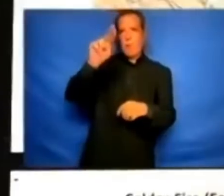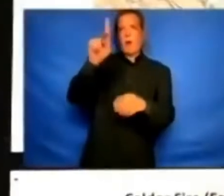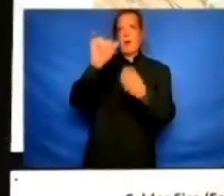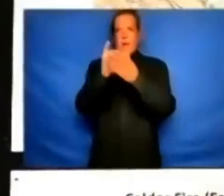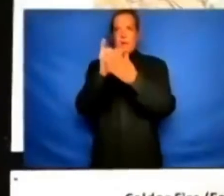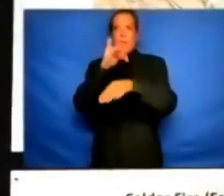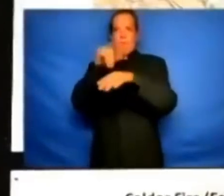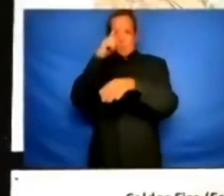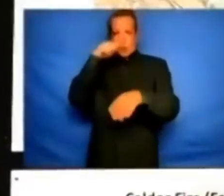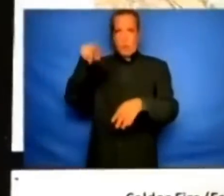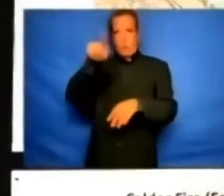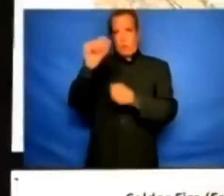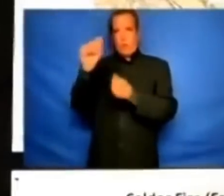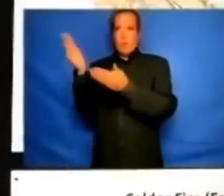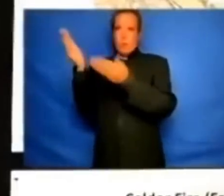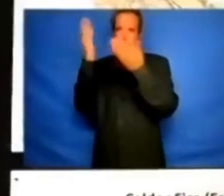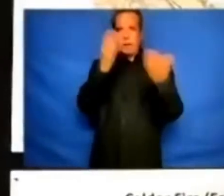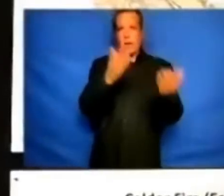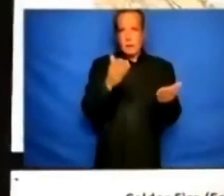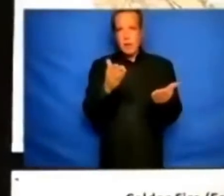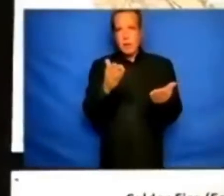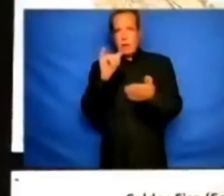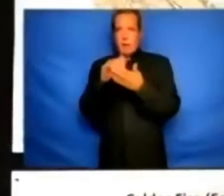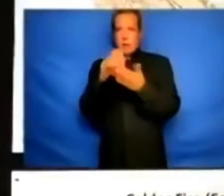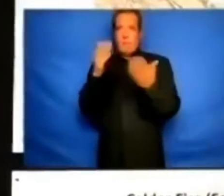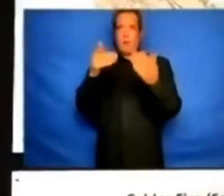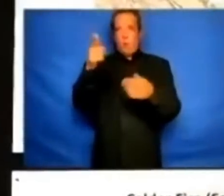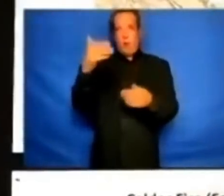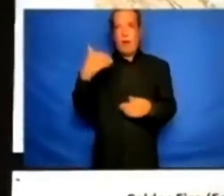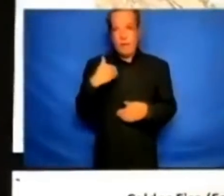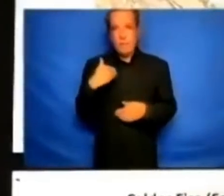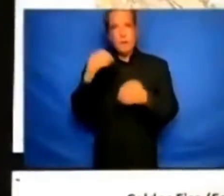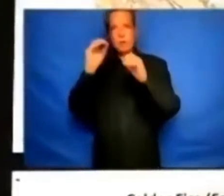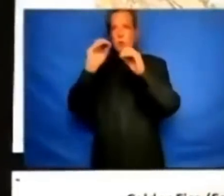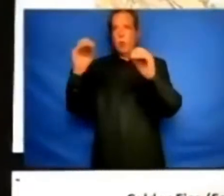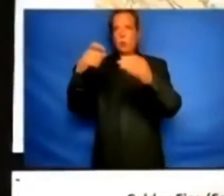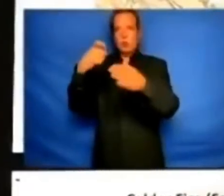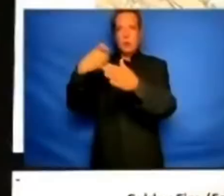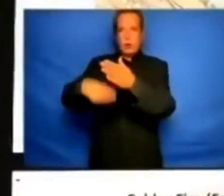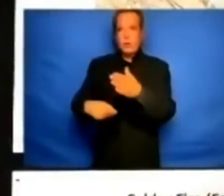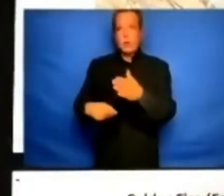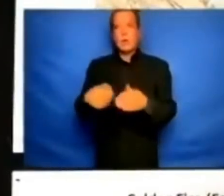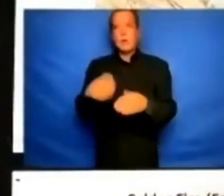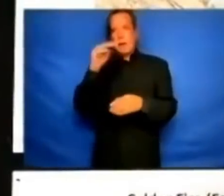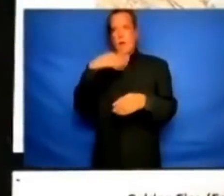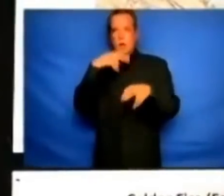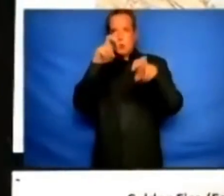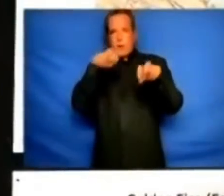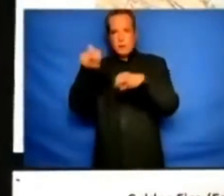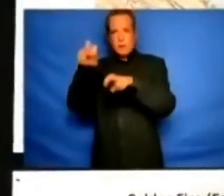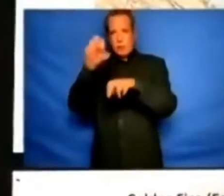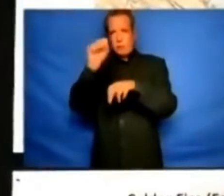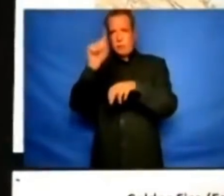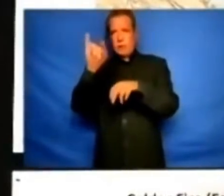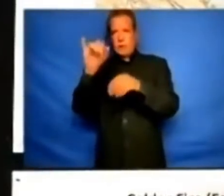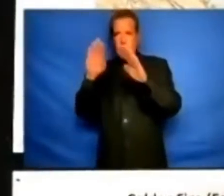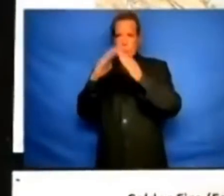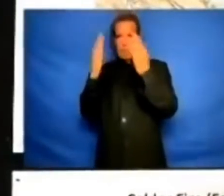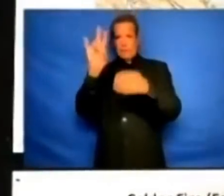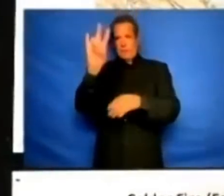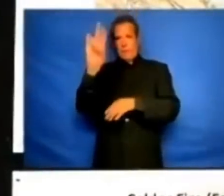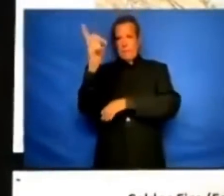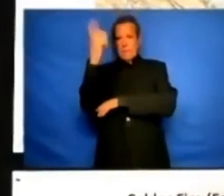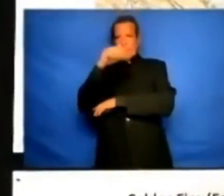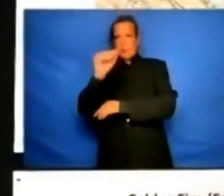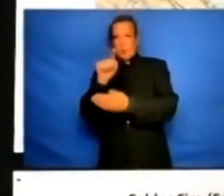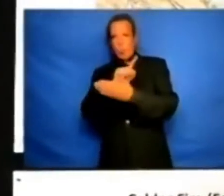any extra volumes of garbage that you might have, again, at no charge. And our transfer station is open 7 days a week right now from 8 to 5. So